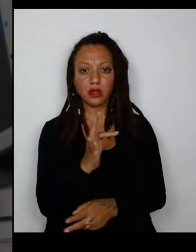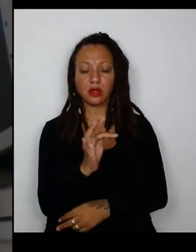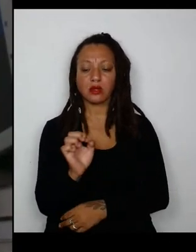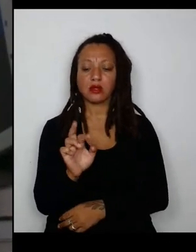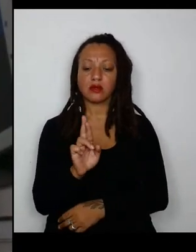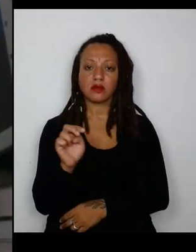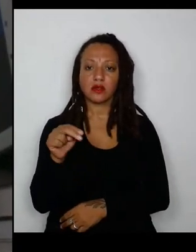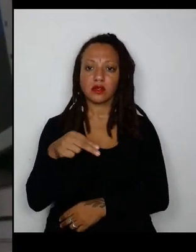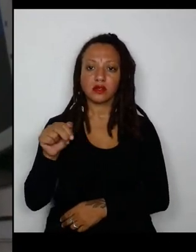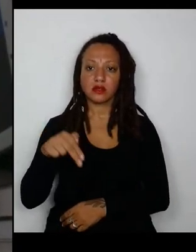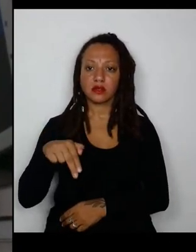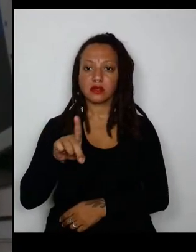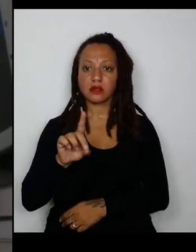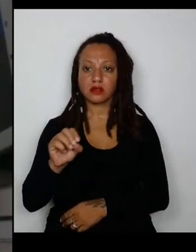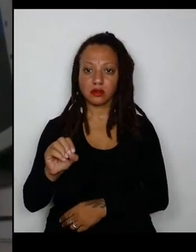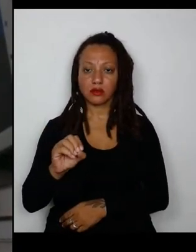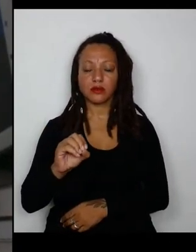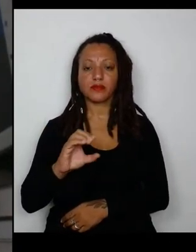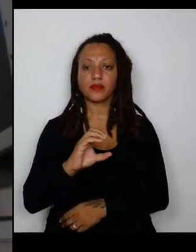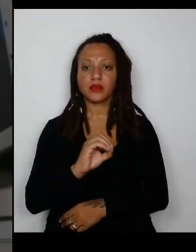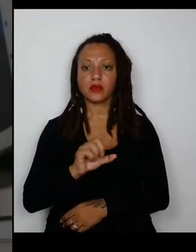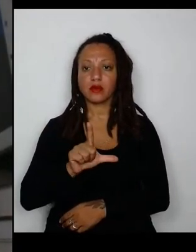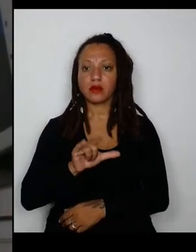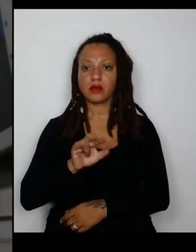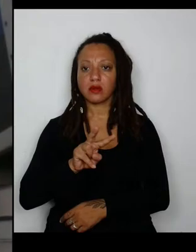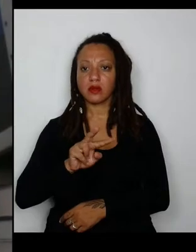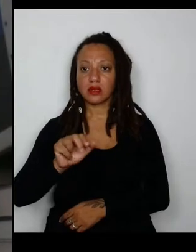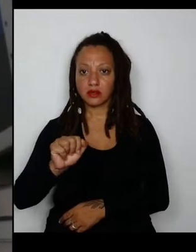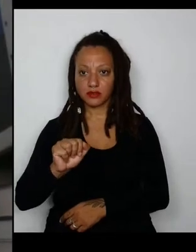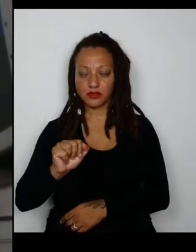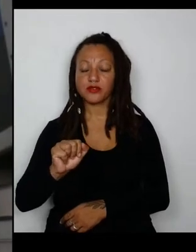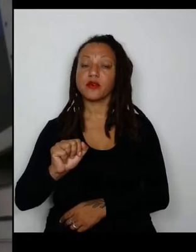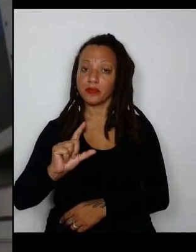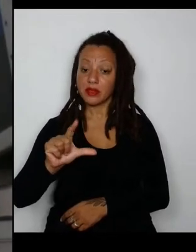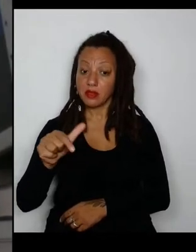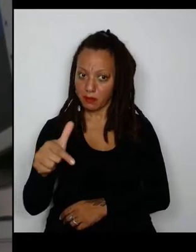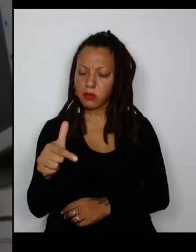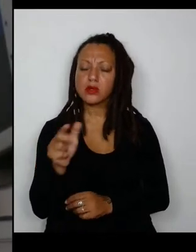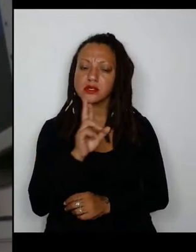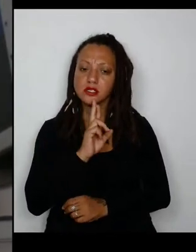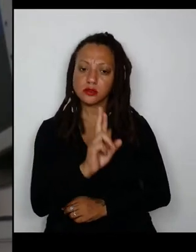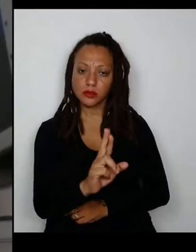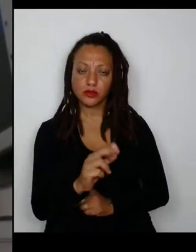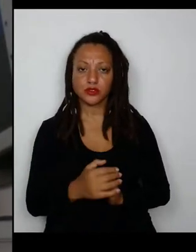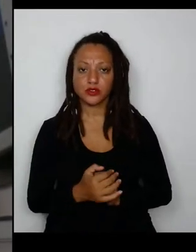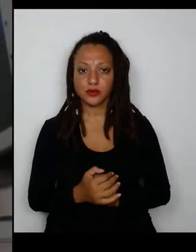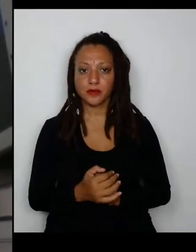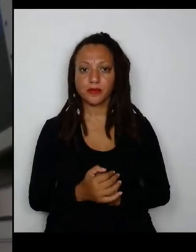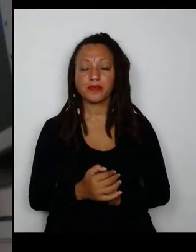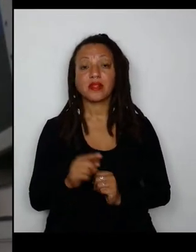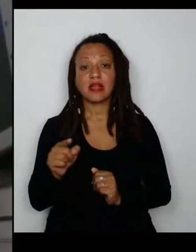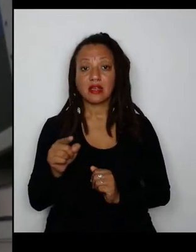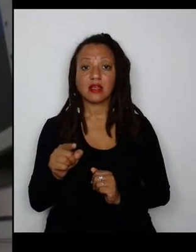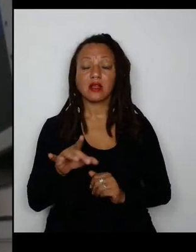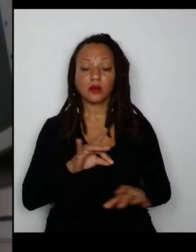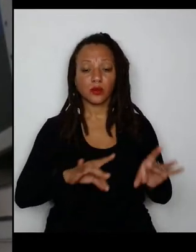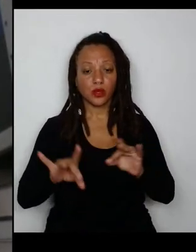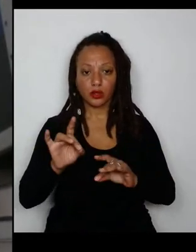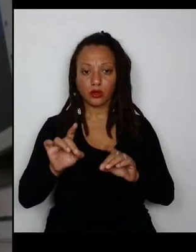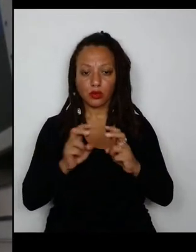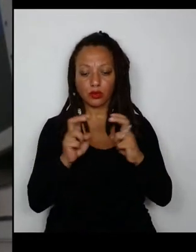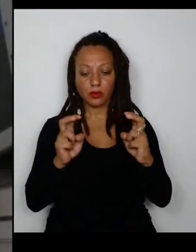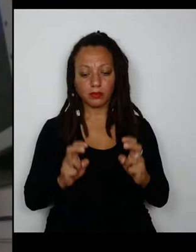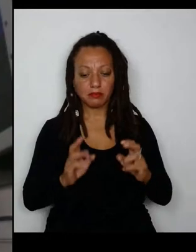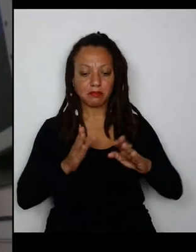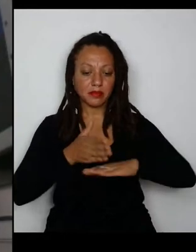going to move on to fernando oliva's presentation before we address the questions fernando liva is a curator at